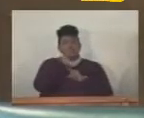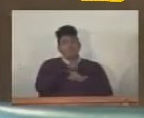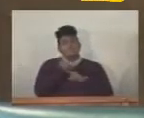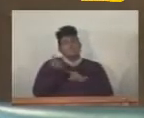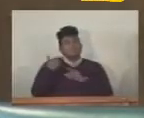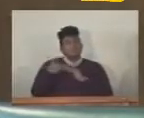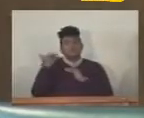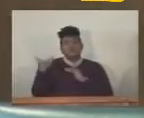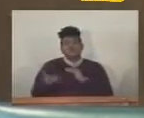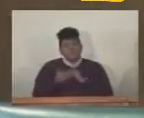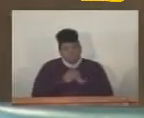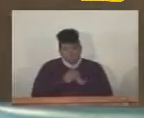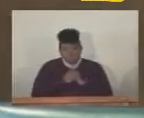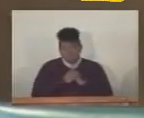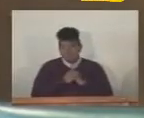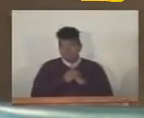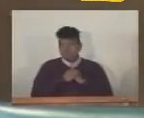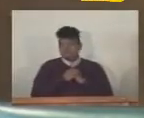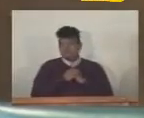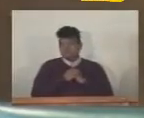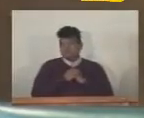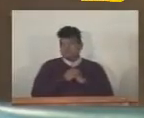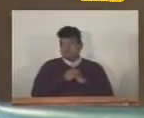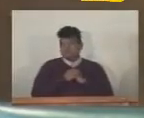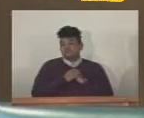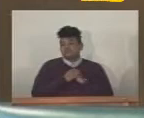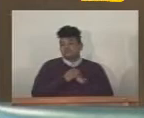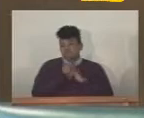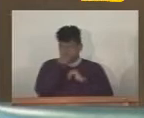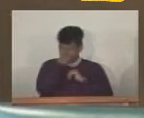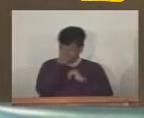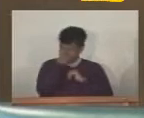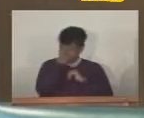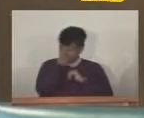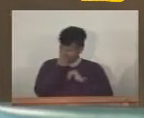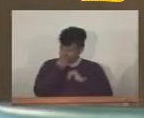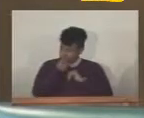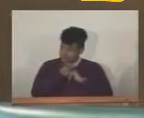many. We don't